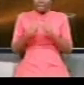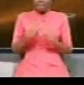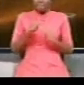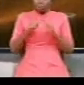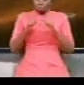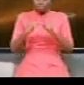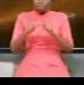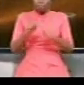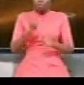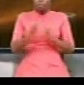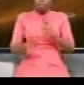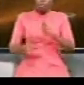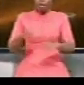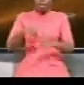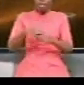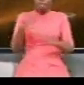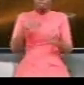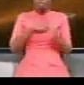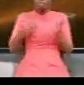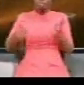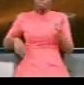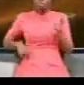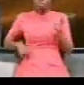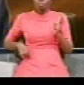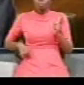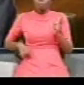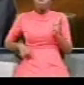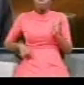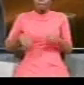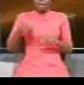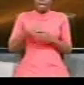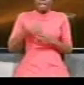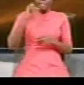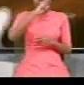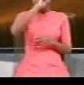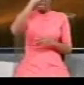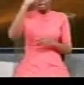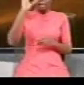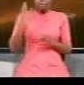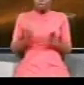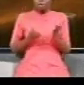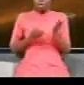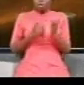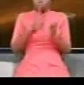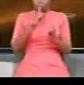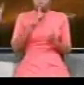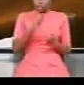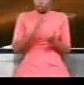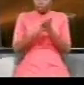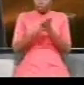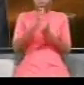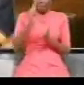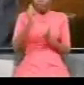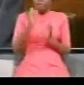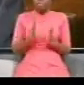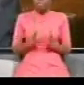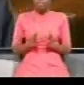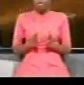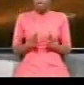walk in the Lord. In his light, true believers walk